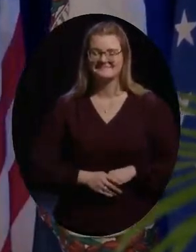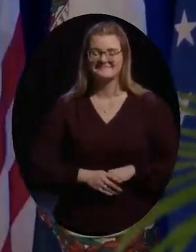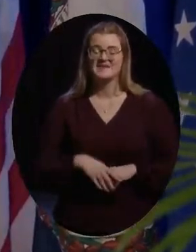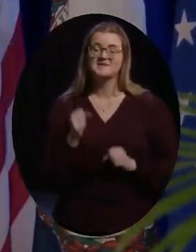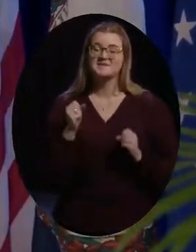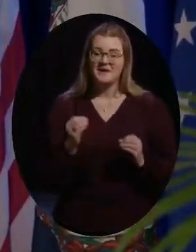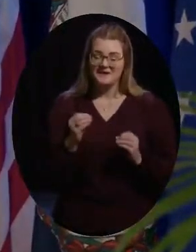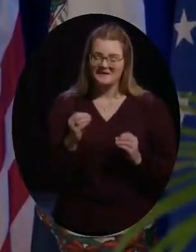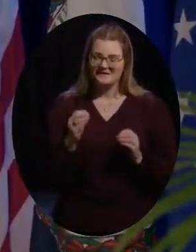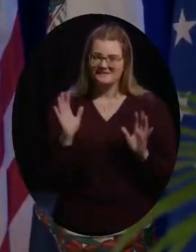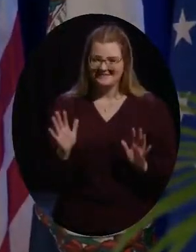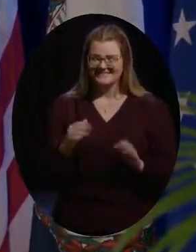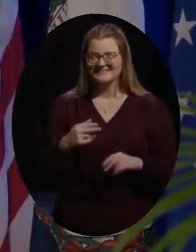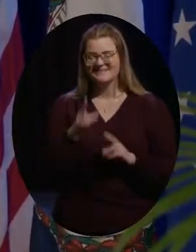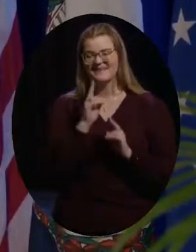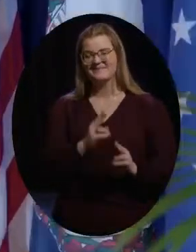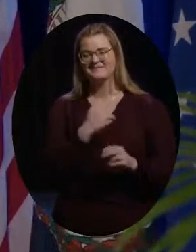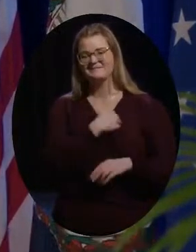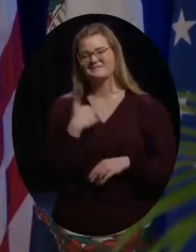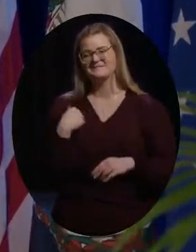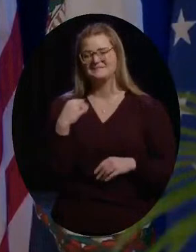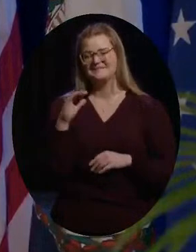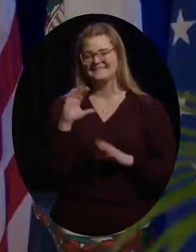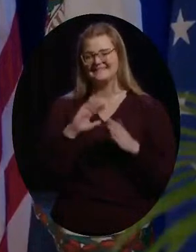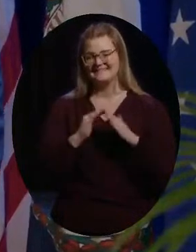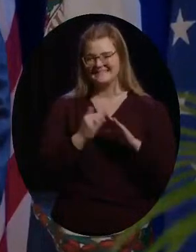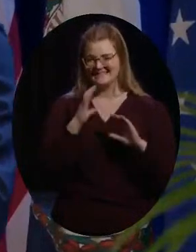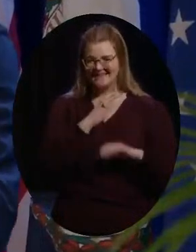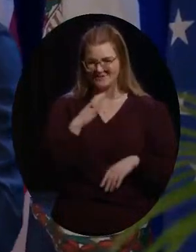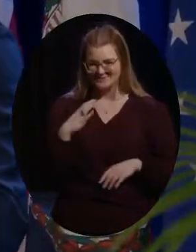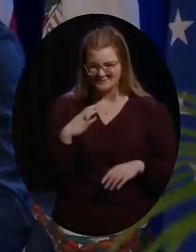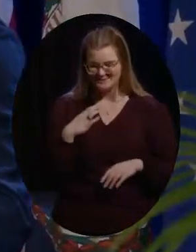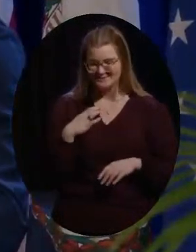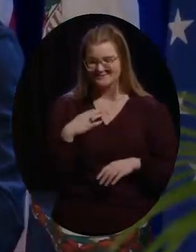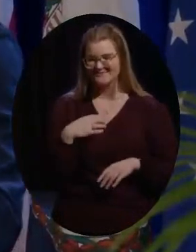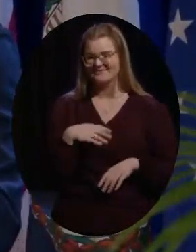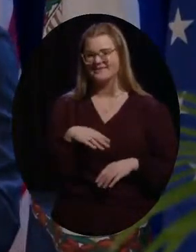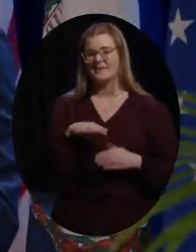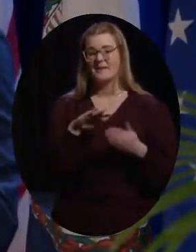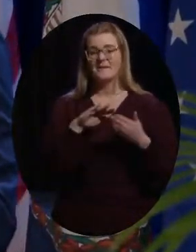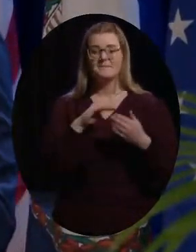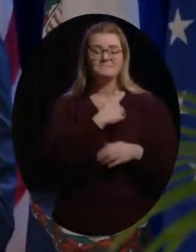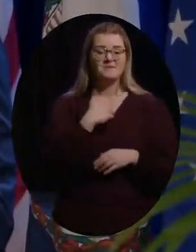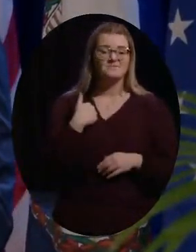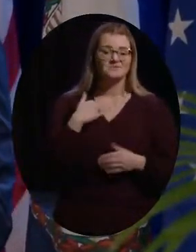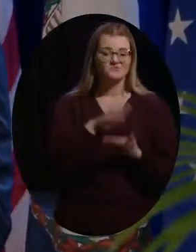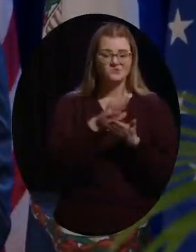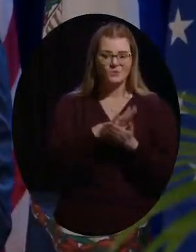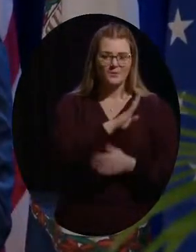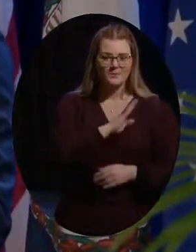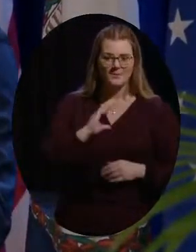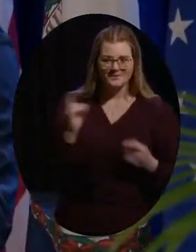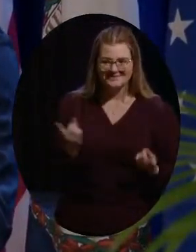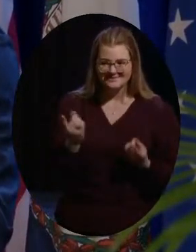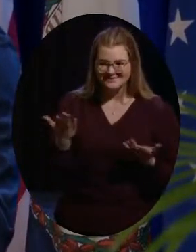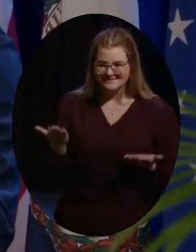So, to the members of the Richmond City Council, to the members of the school board are with us tonight as